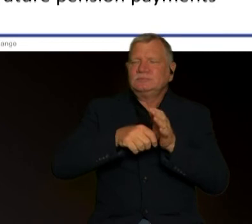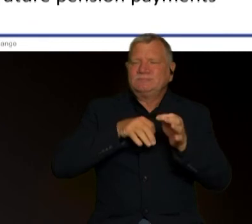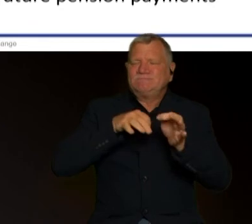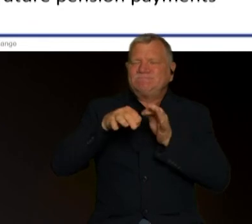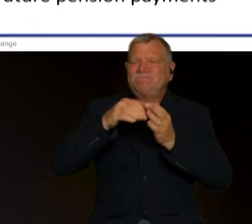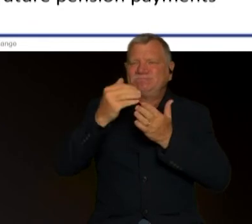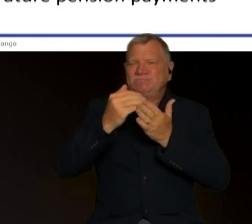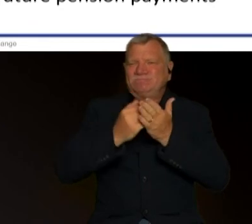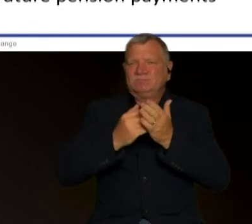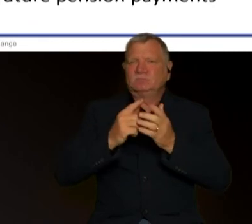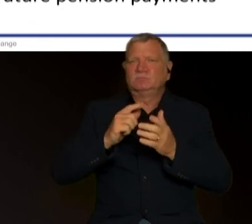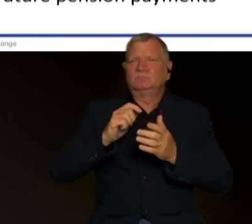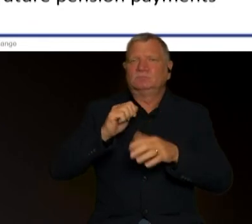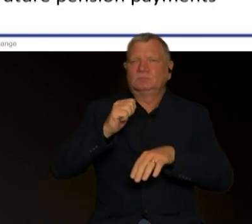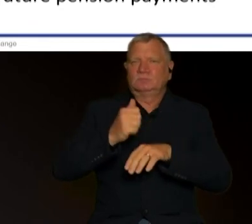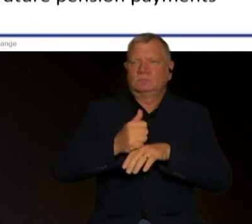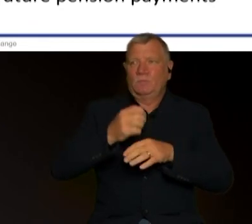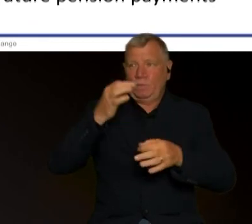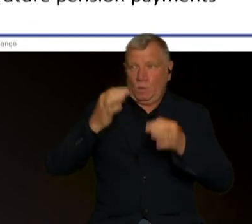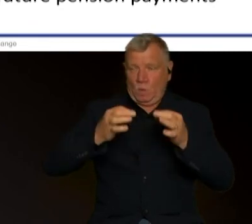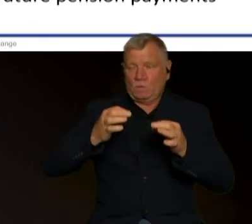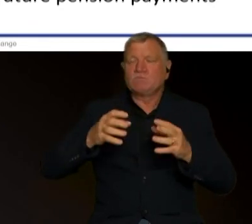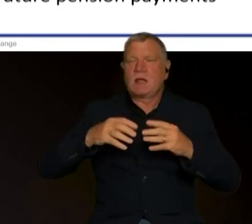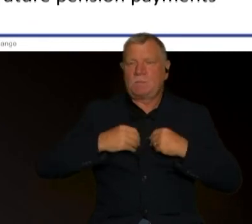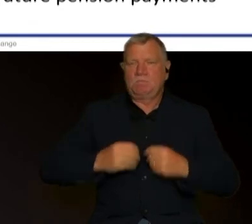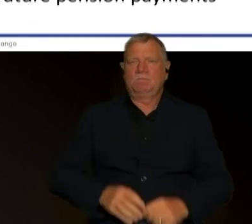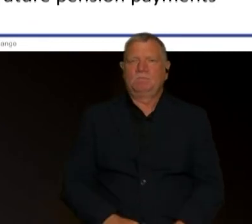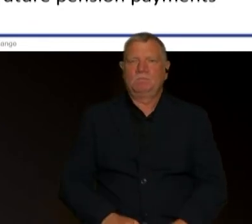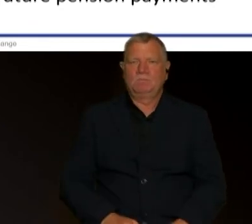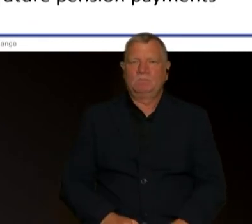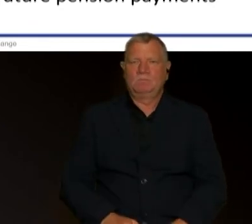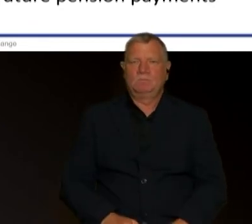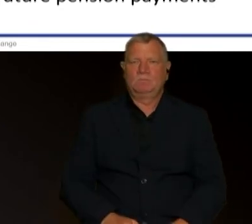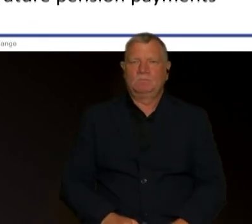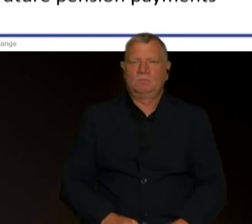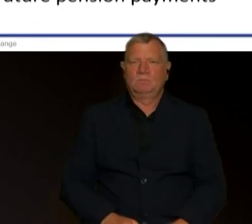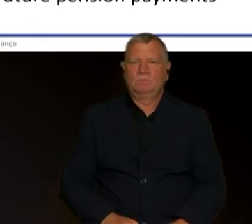guidelines that were confirmed by the court.